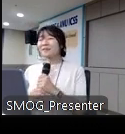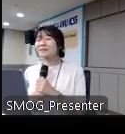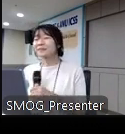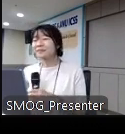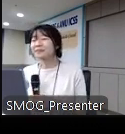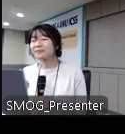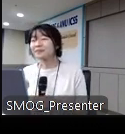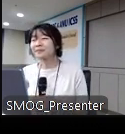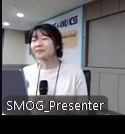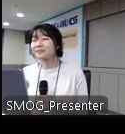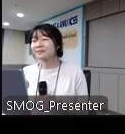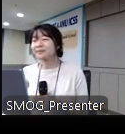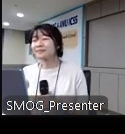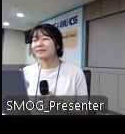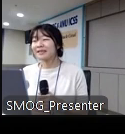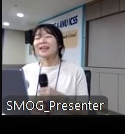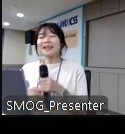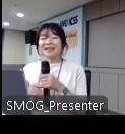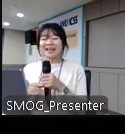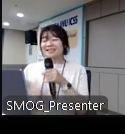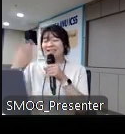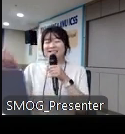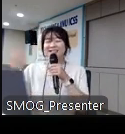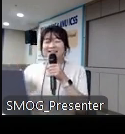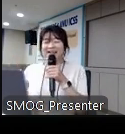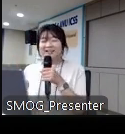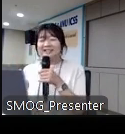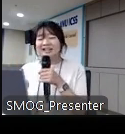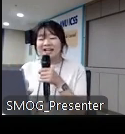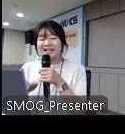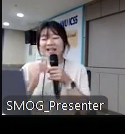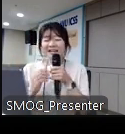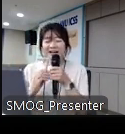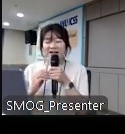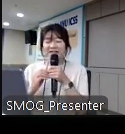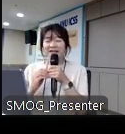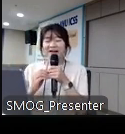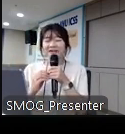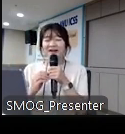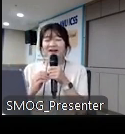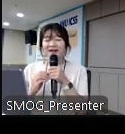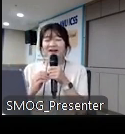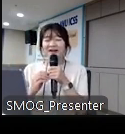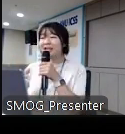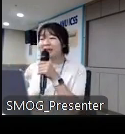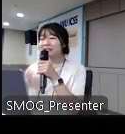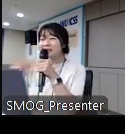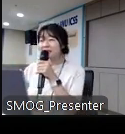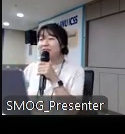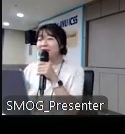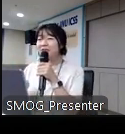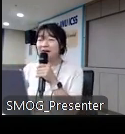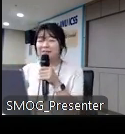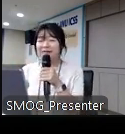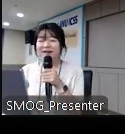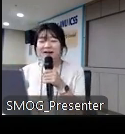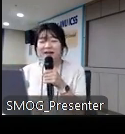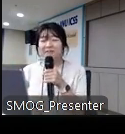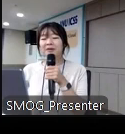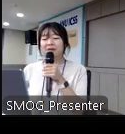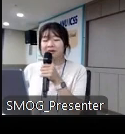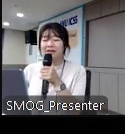mix spoken language and sign language? Yes, that's a great question, and I think our co-author Kate could actually give you a